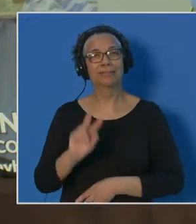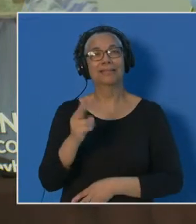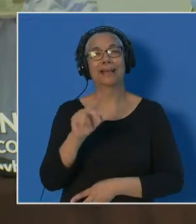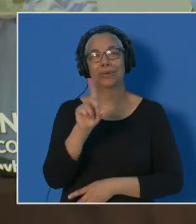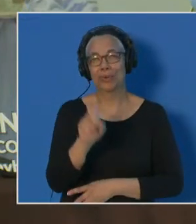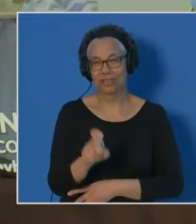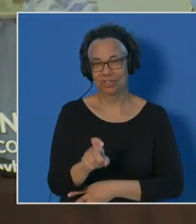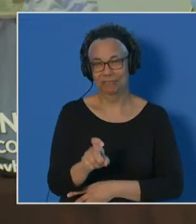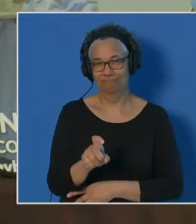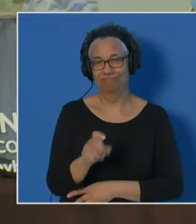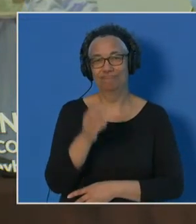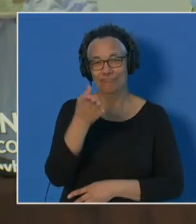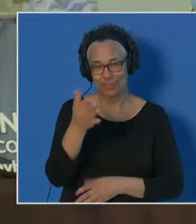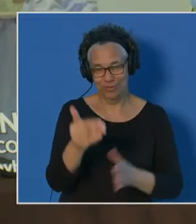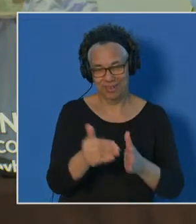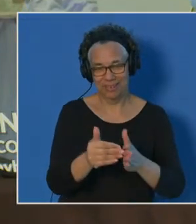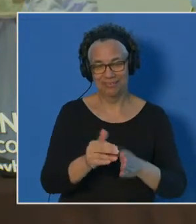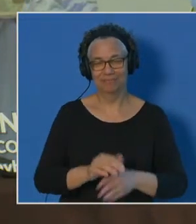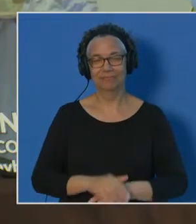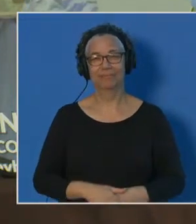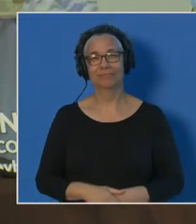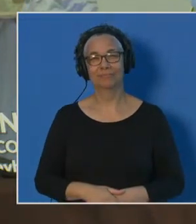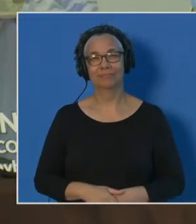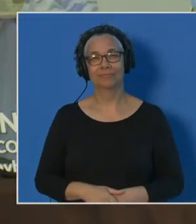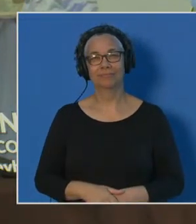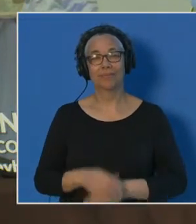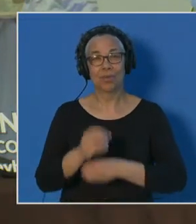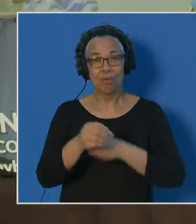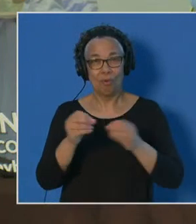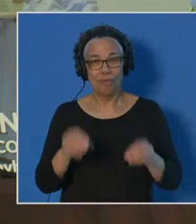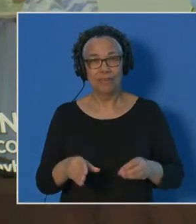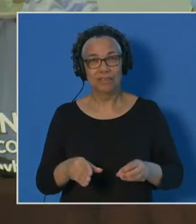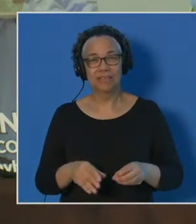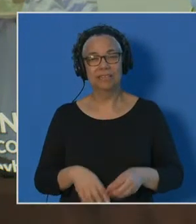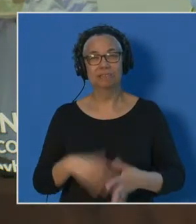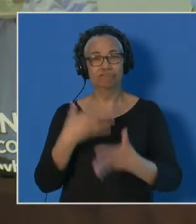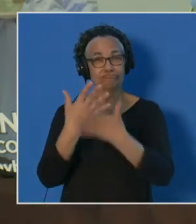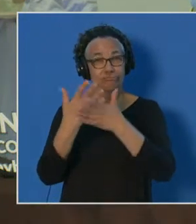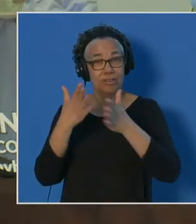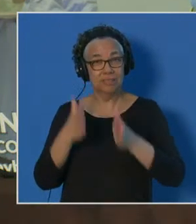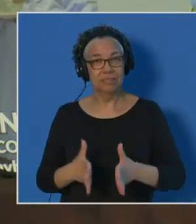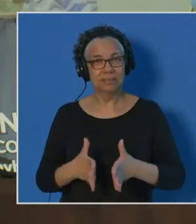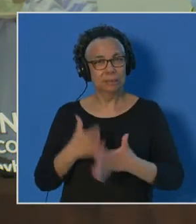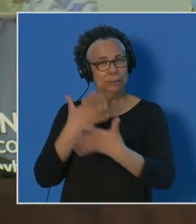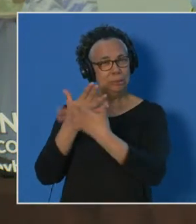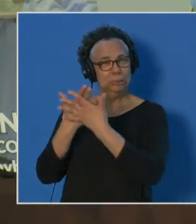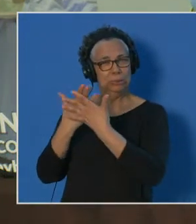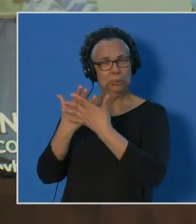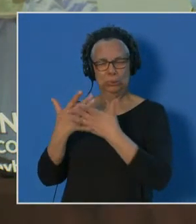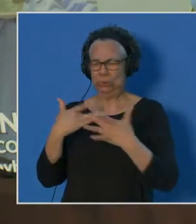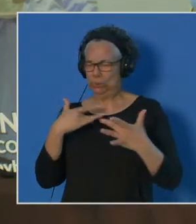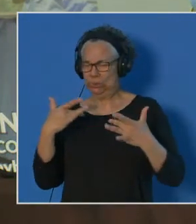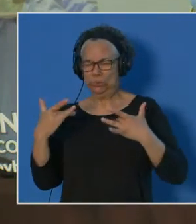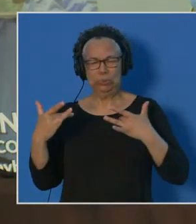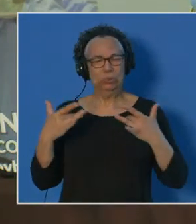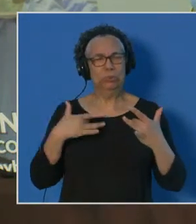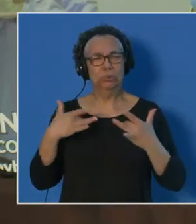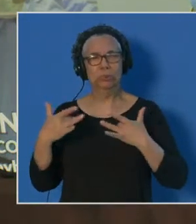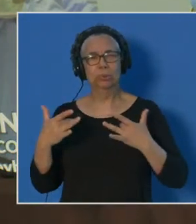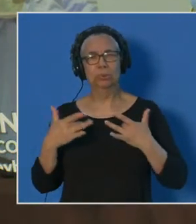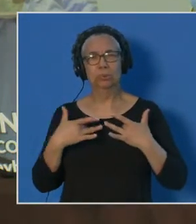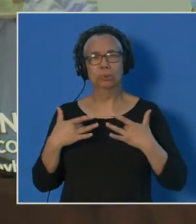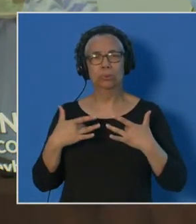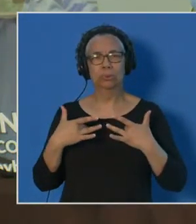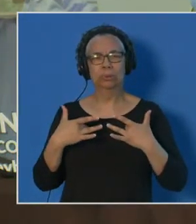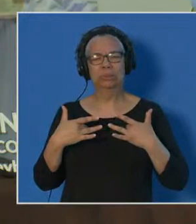sir. Officers and inmates at the Westgate Correctional Facility are extremely concerned with the